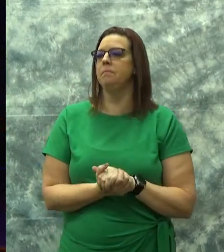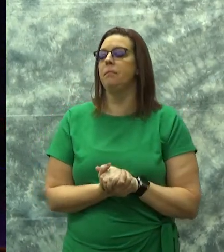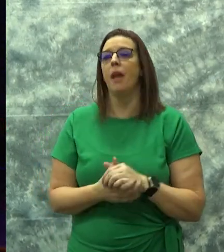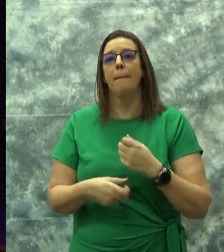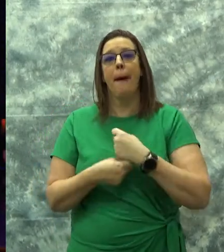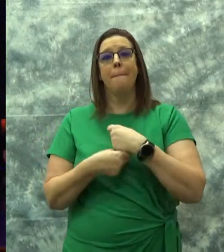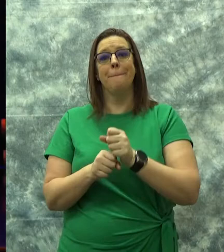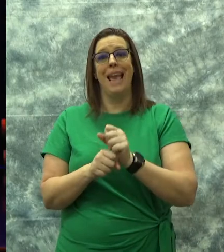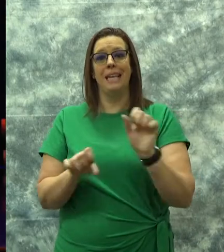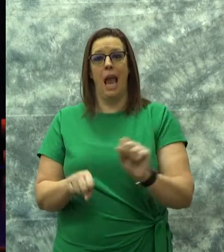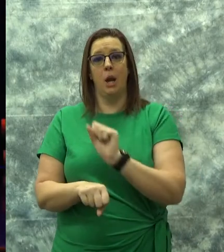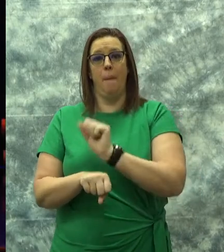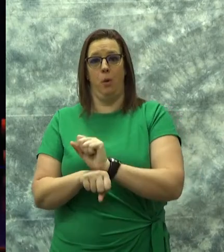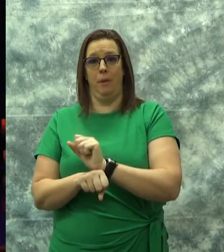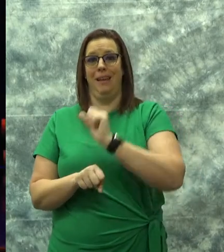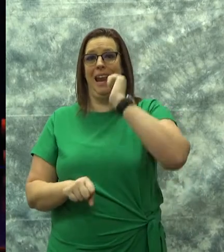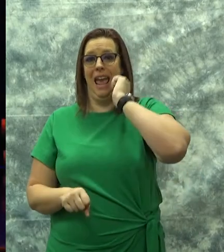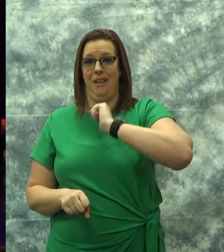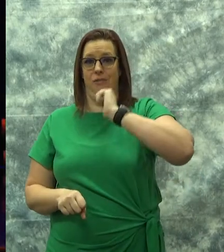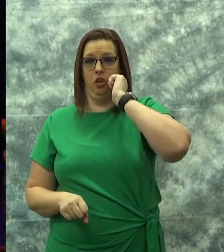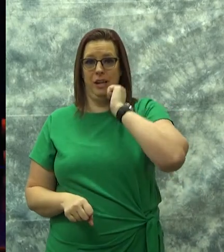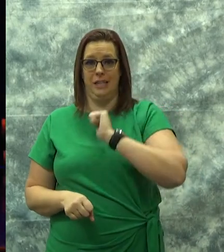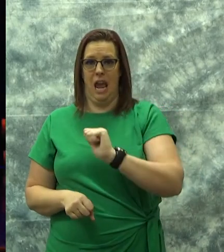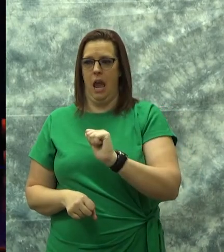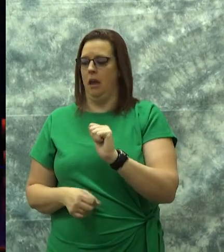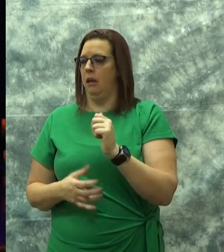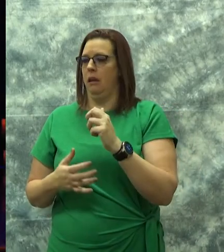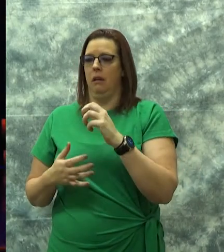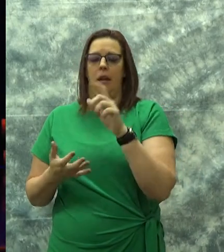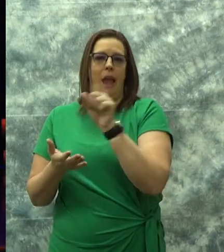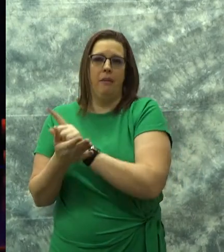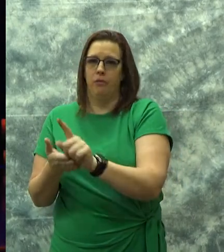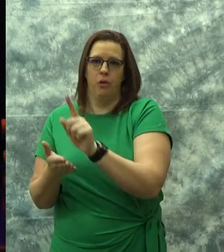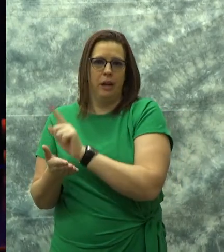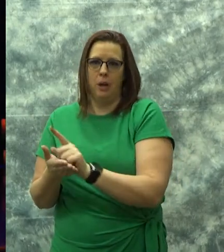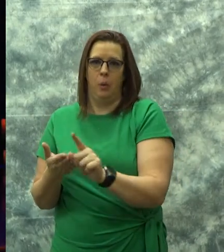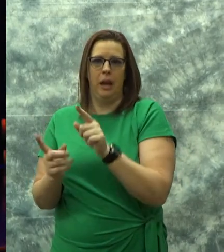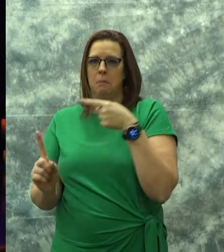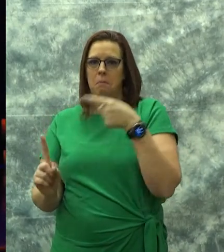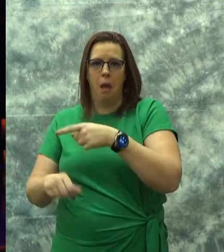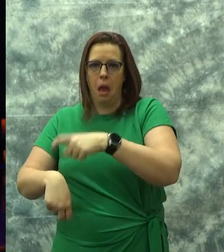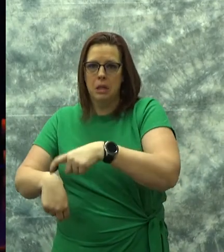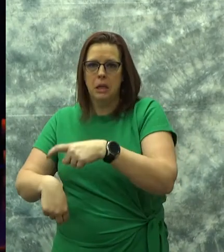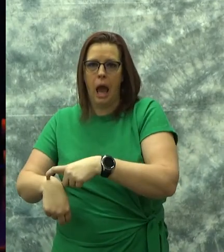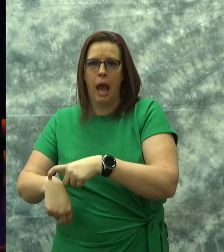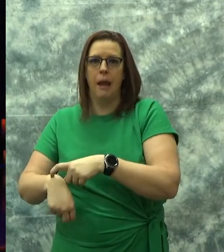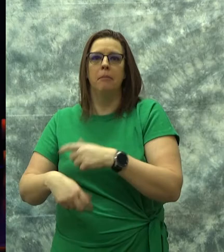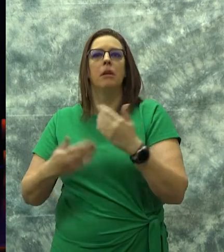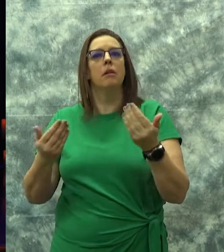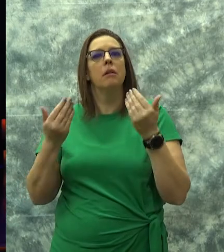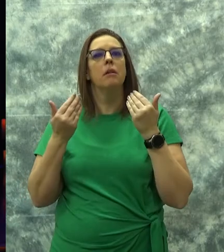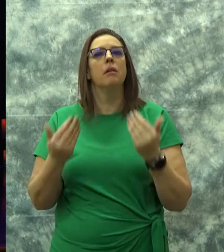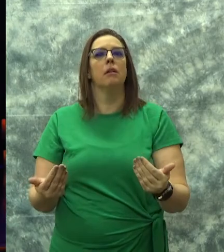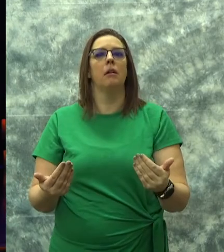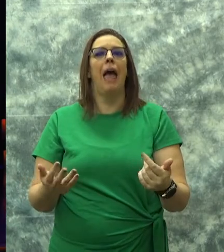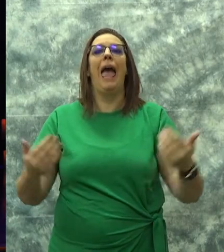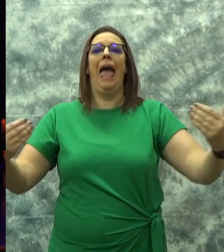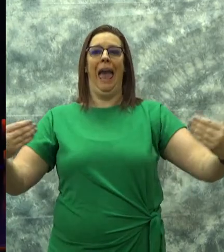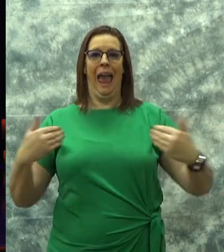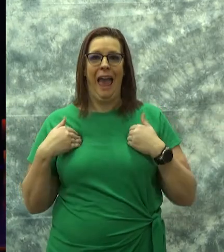go and make an appointment with yourself one day each week at a certain time to go sit down and worry and have anxiety about